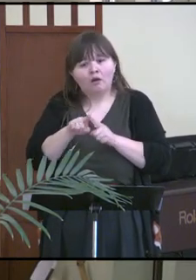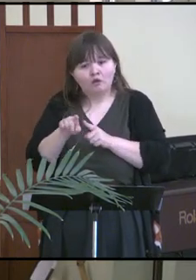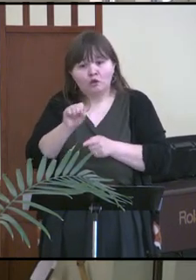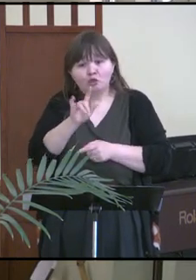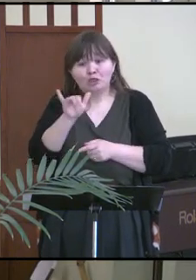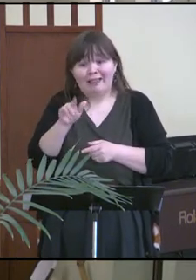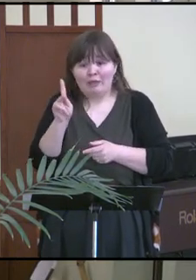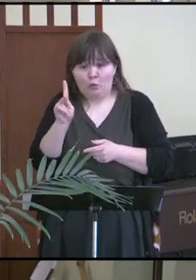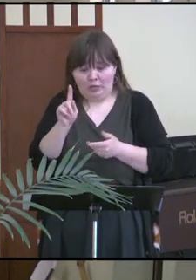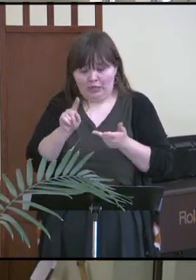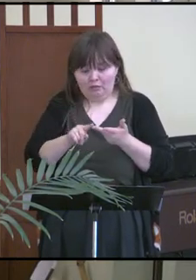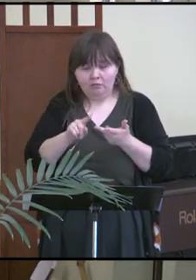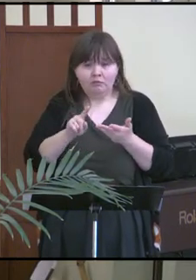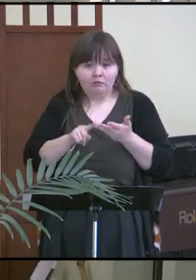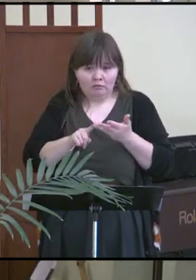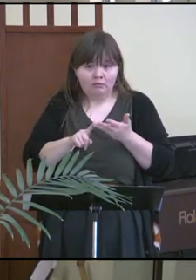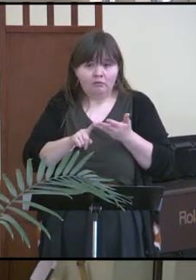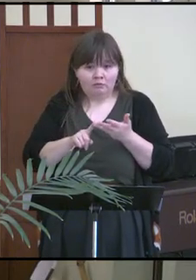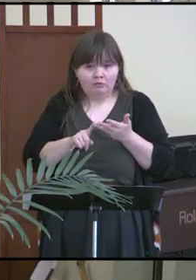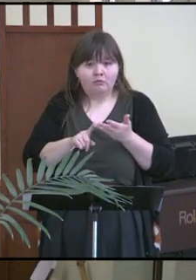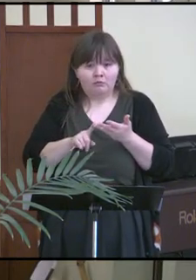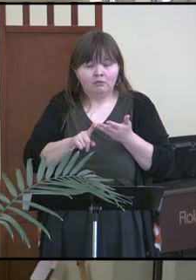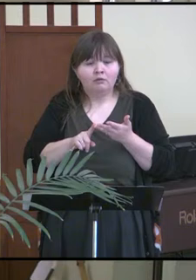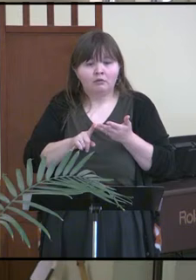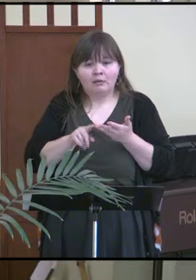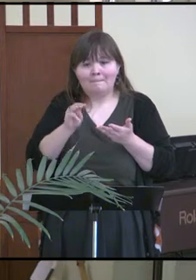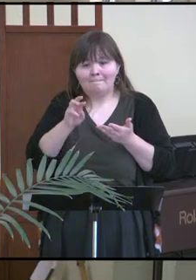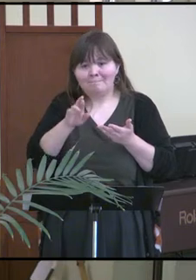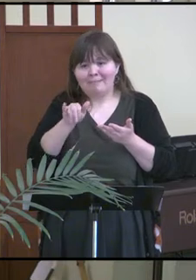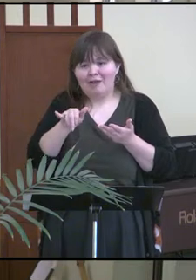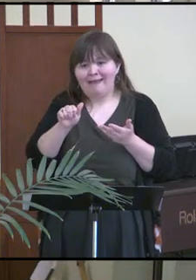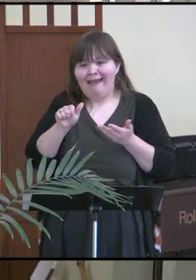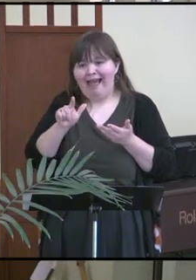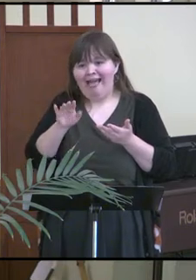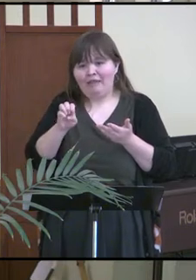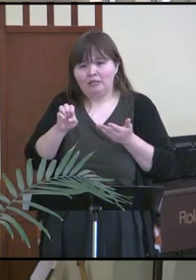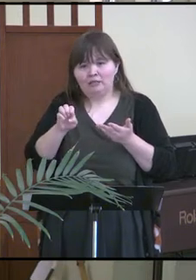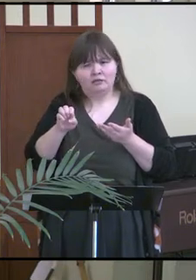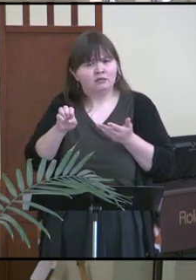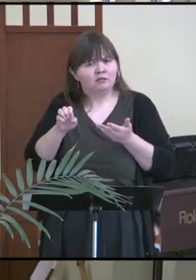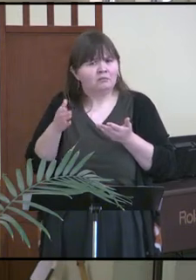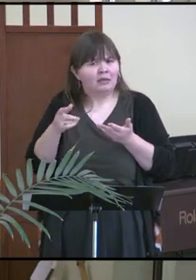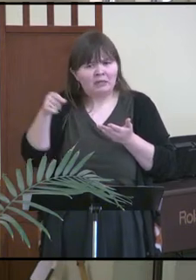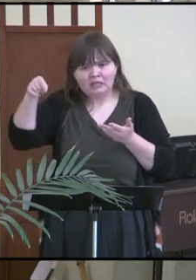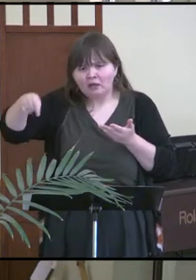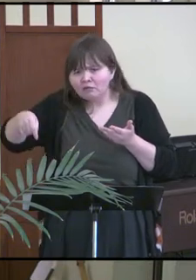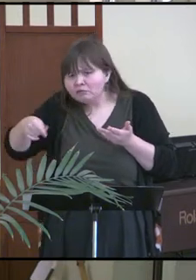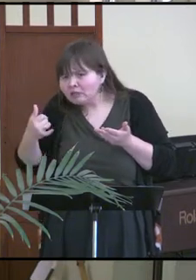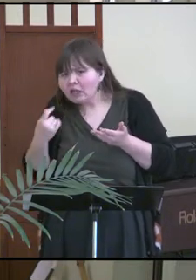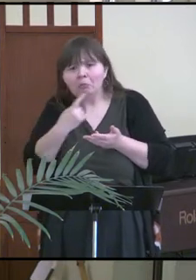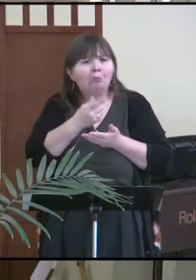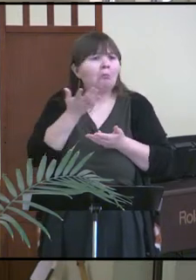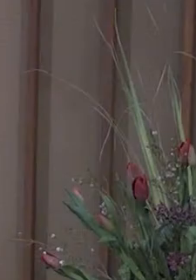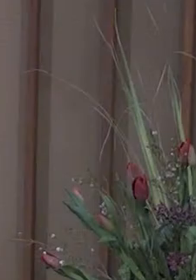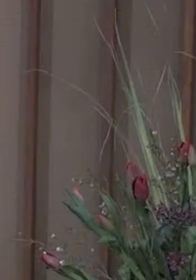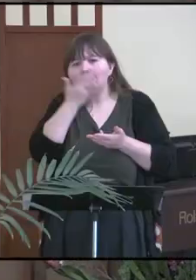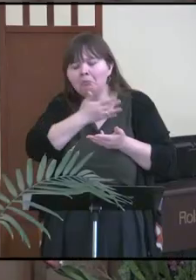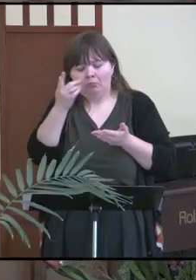Shelley Cooney. We remember Mary Alice, who is not, she may be downstairs today.